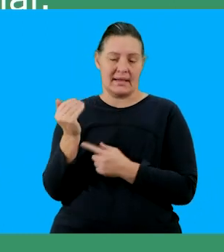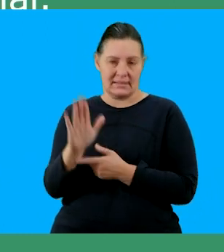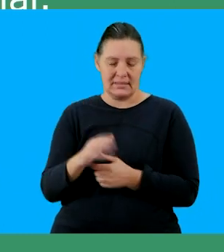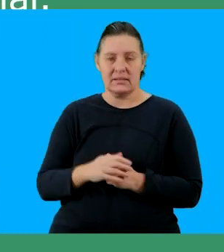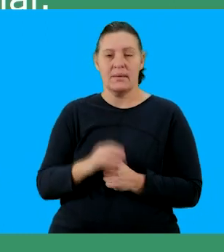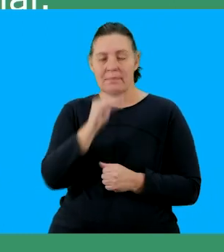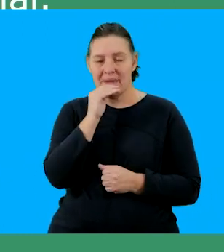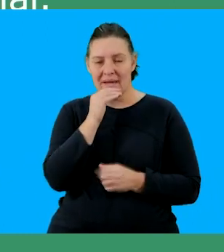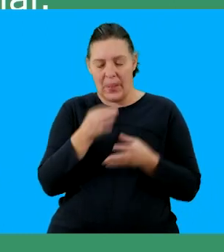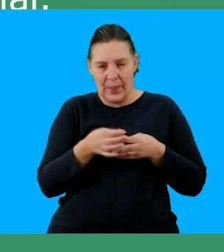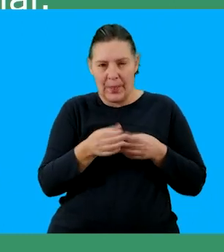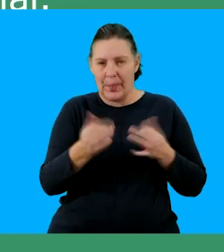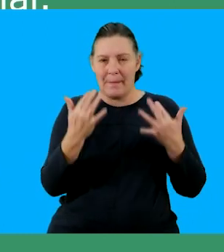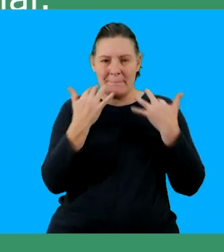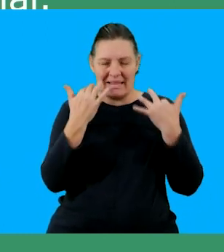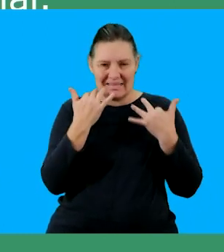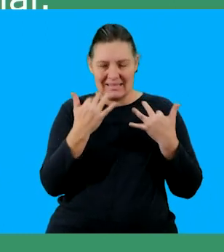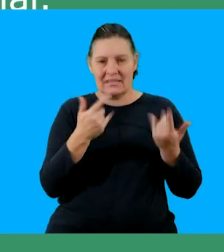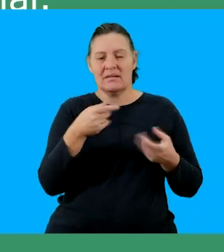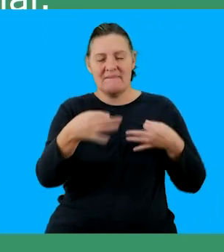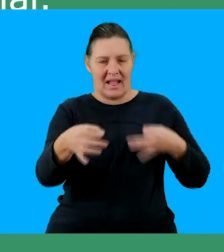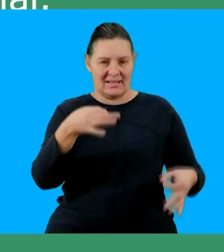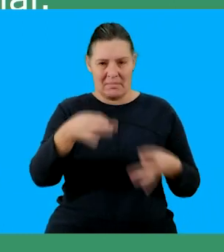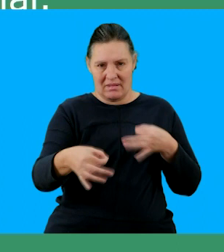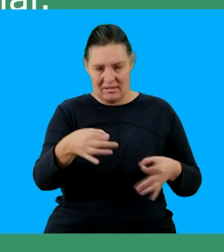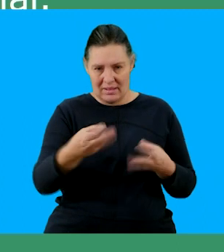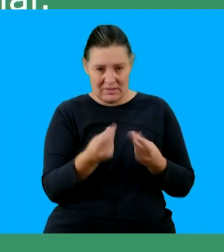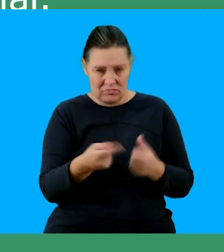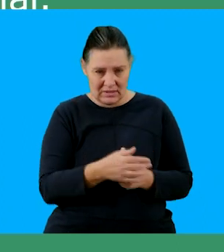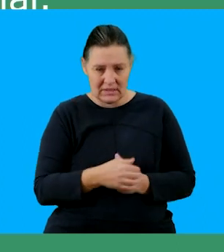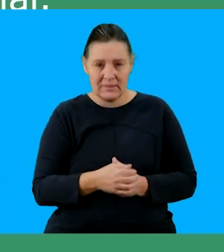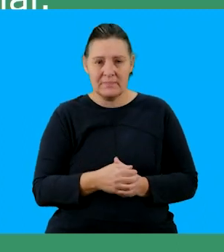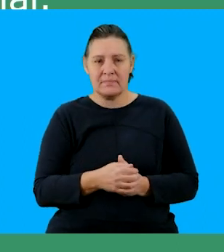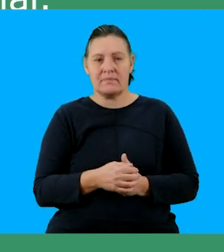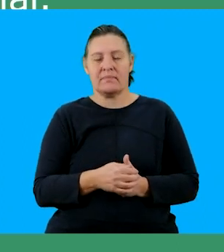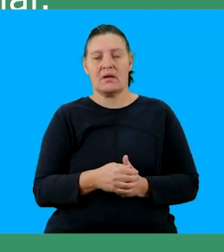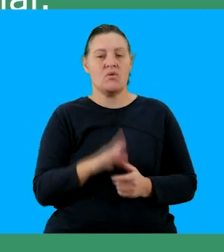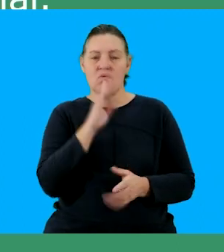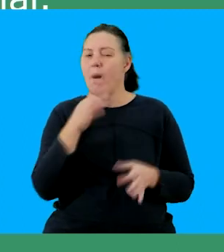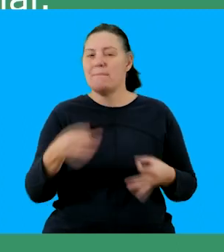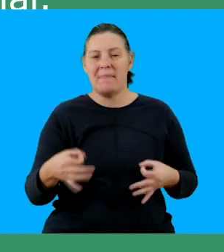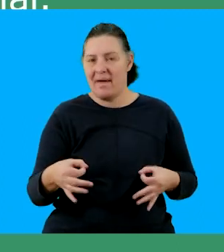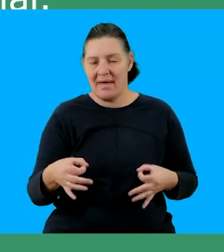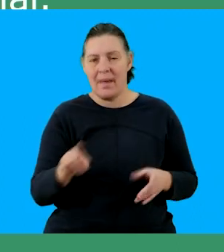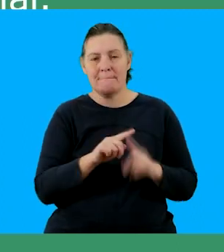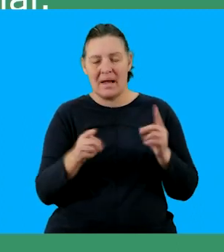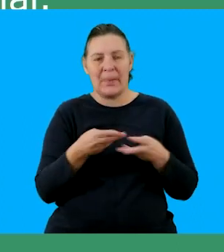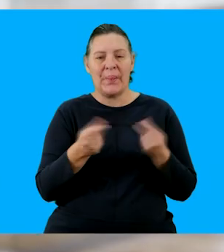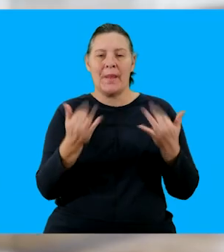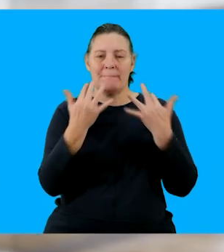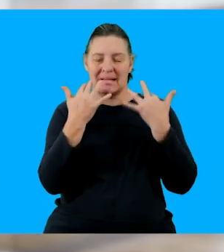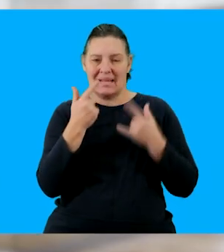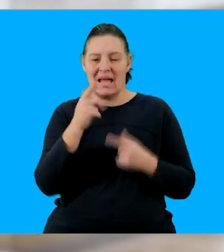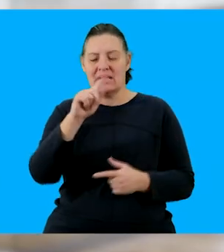A transparency is a thin sheet of transparent, flexible material. So it's not a paper, but it's a